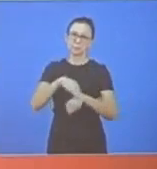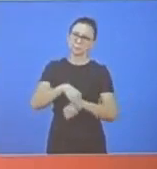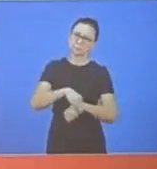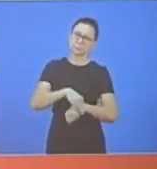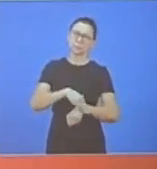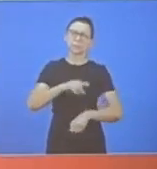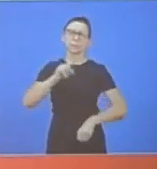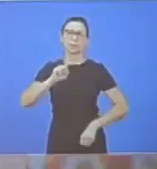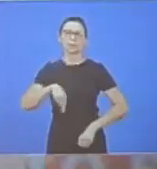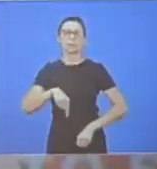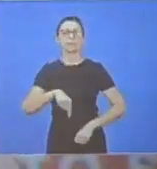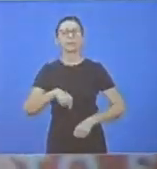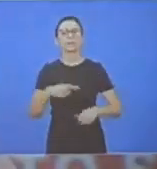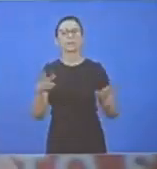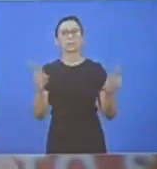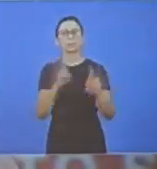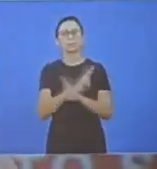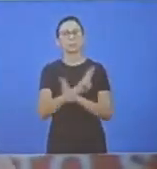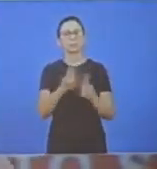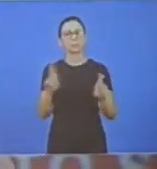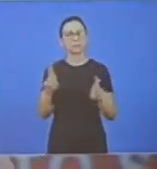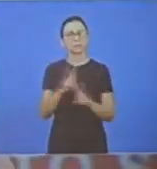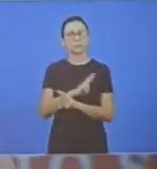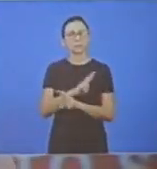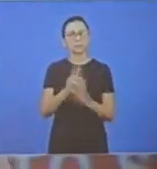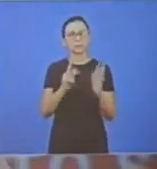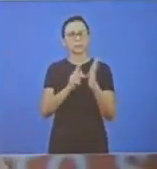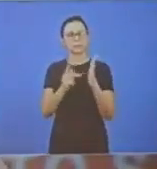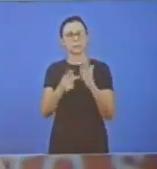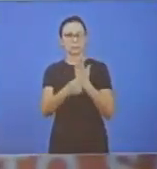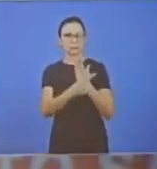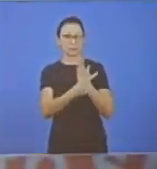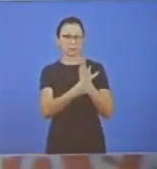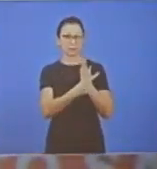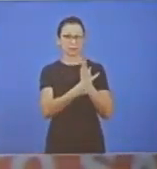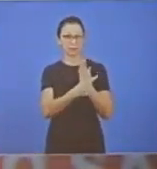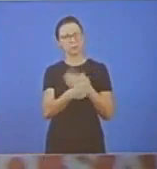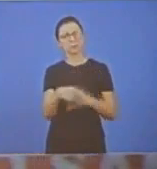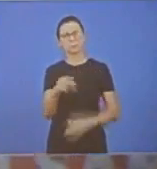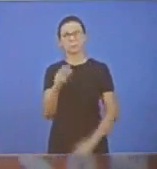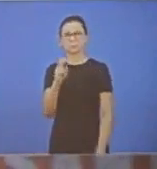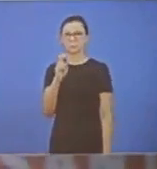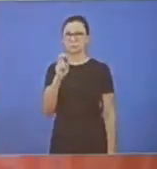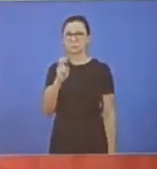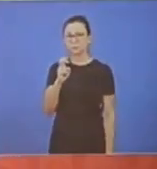evangelization, a ministry. It talks about the correlation